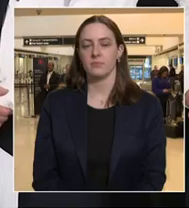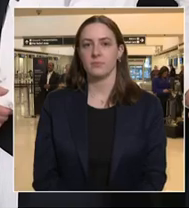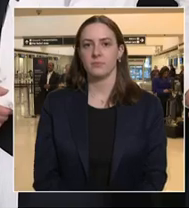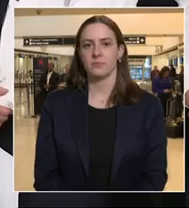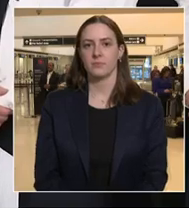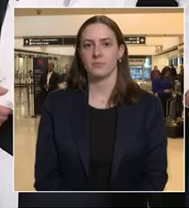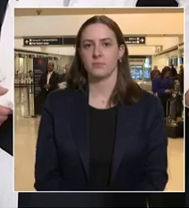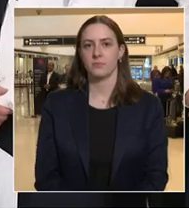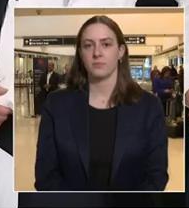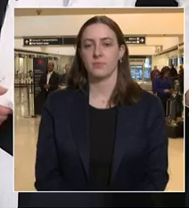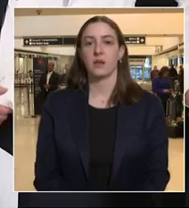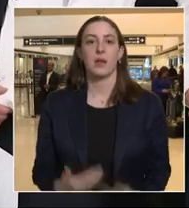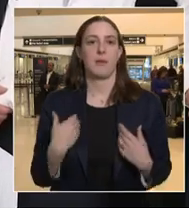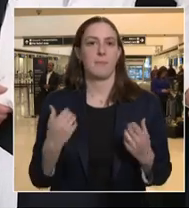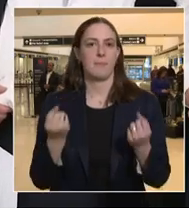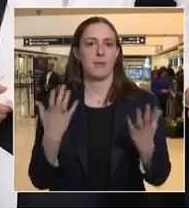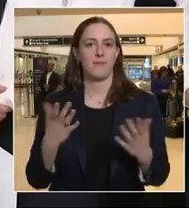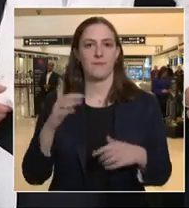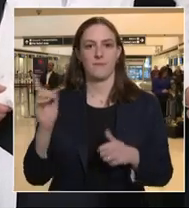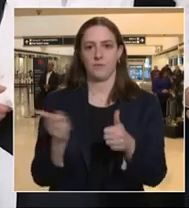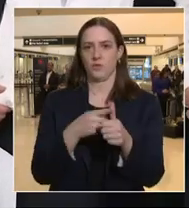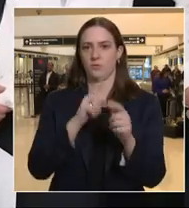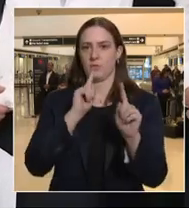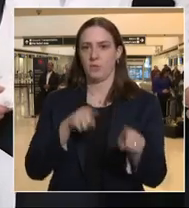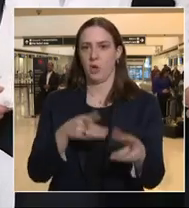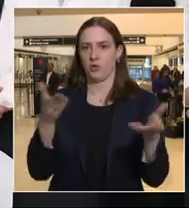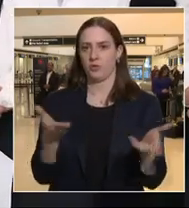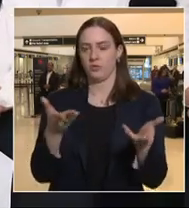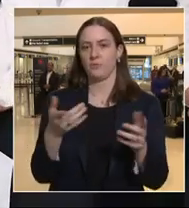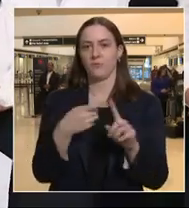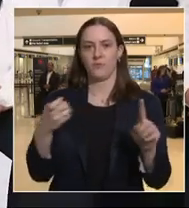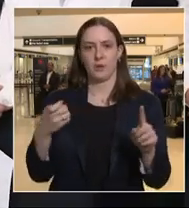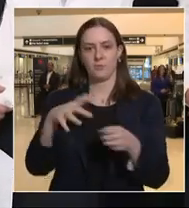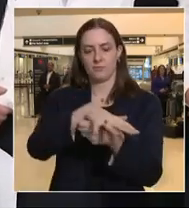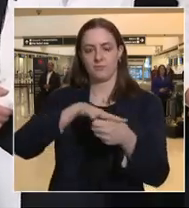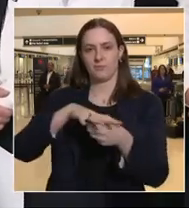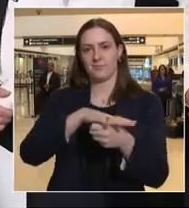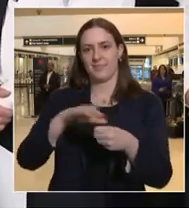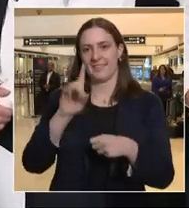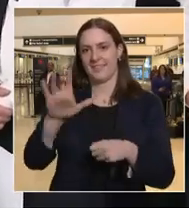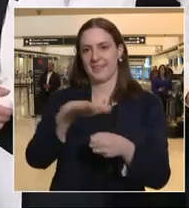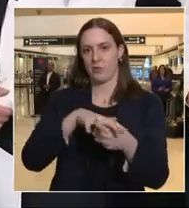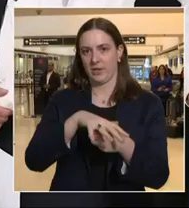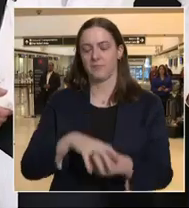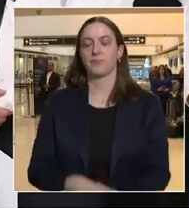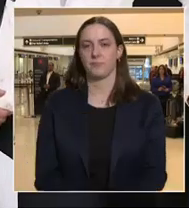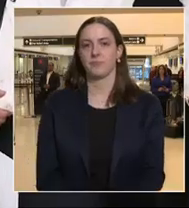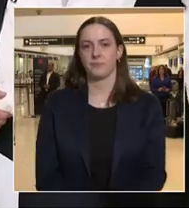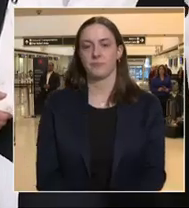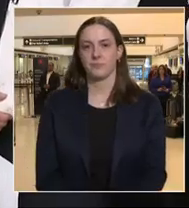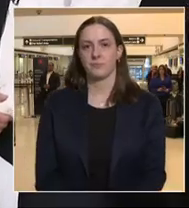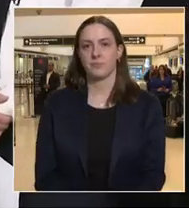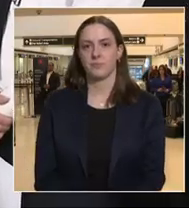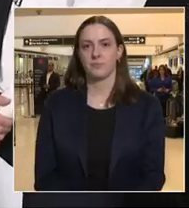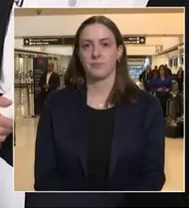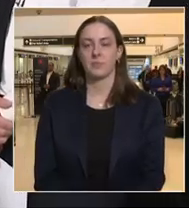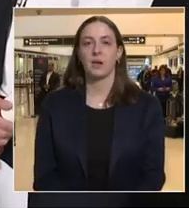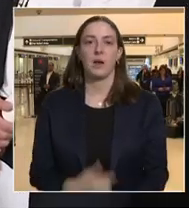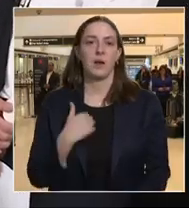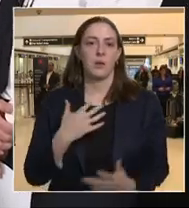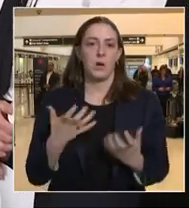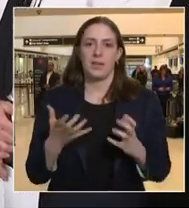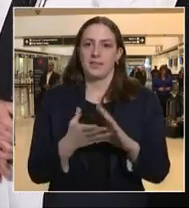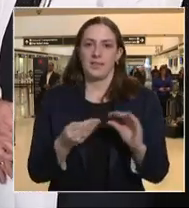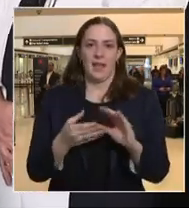by first responders from across the Metropolitan Washington region. I speak for all of us when I say, and certainly